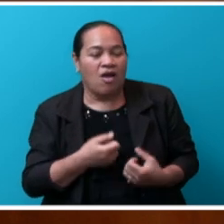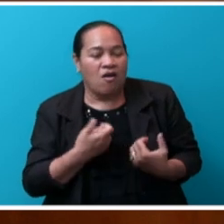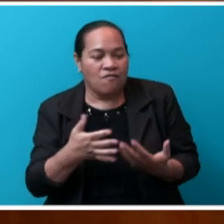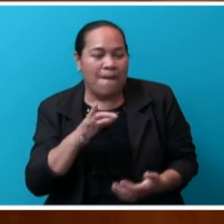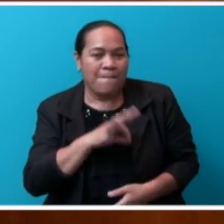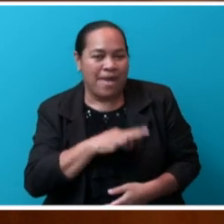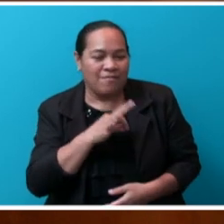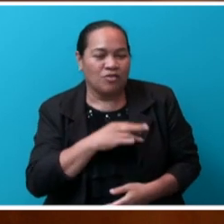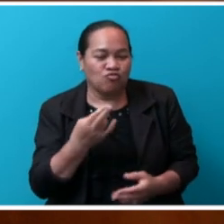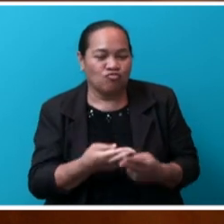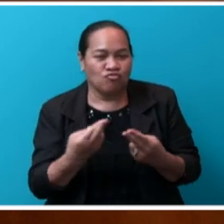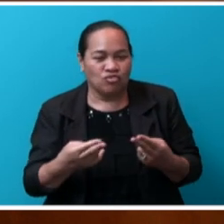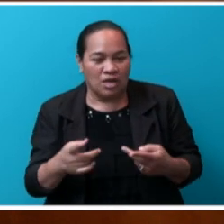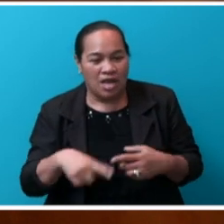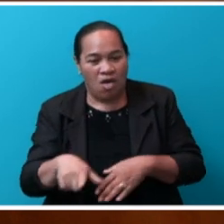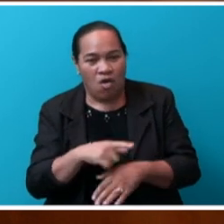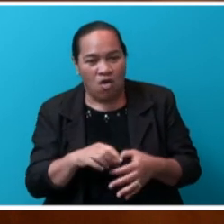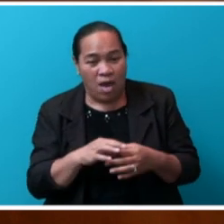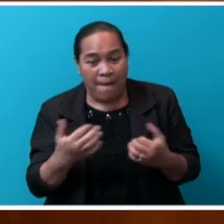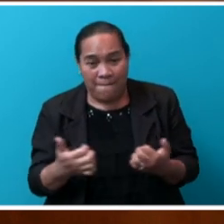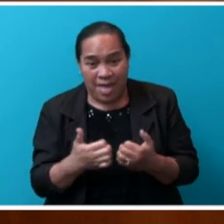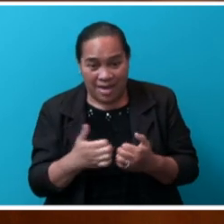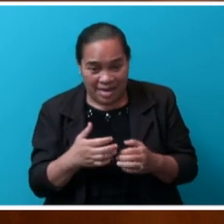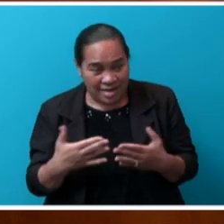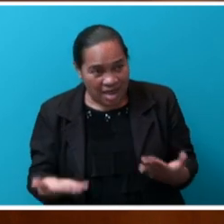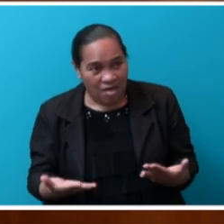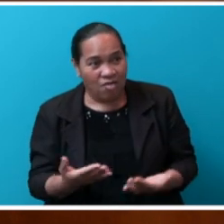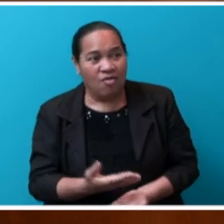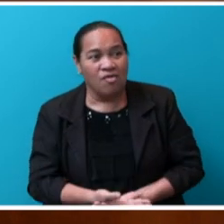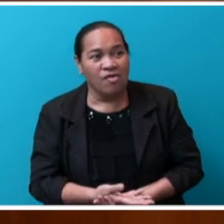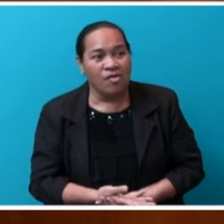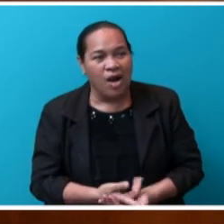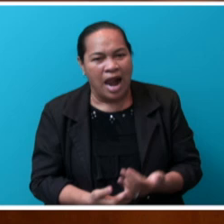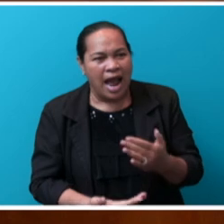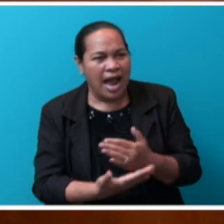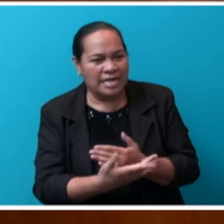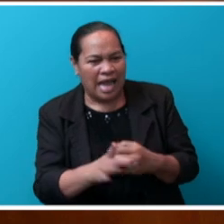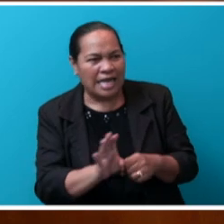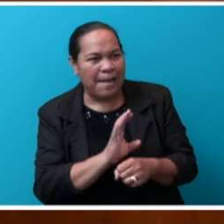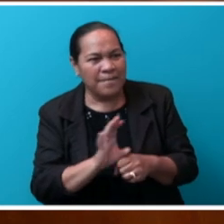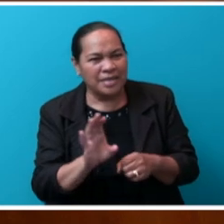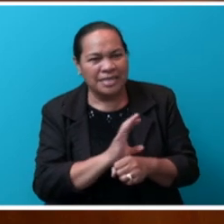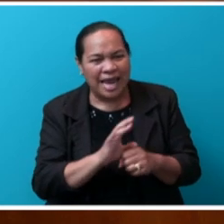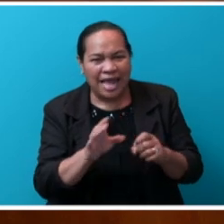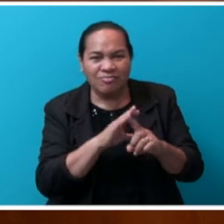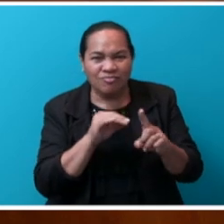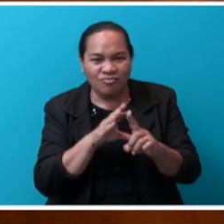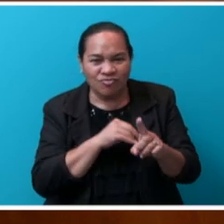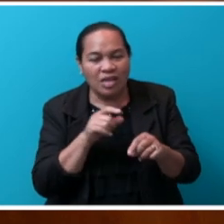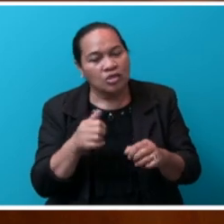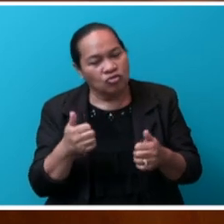owners, many of whom are now formalizing their ventures under the company business model to take advantage of